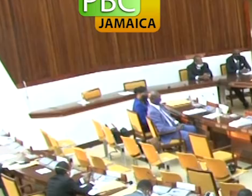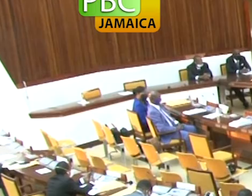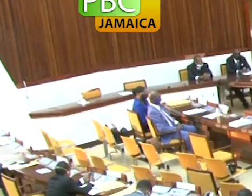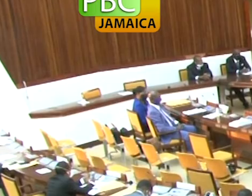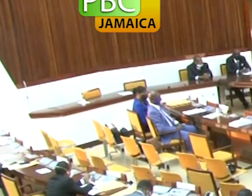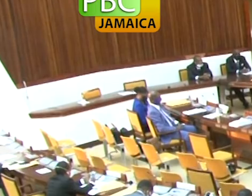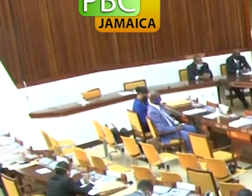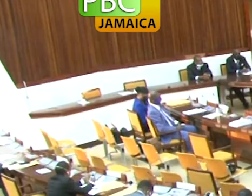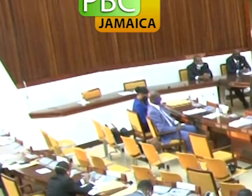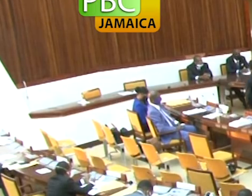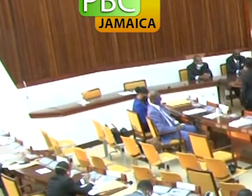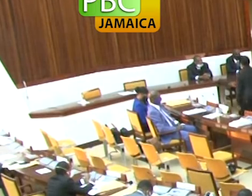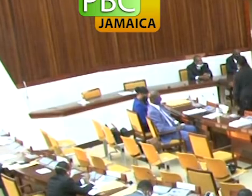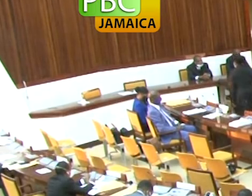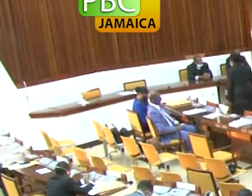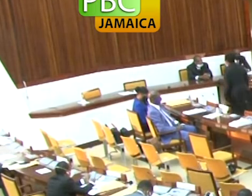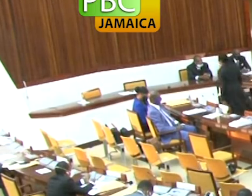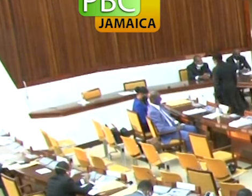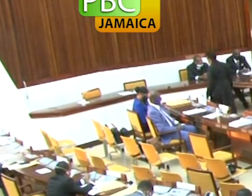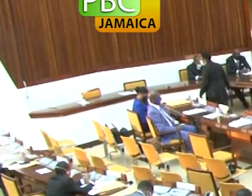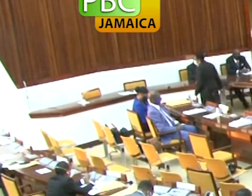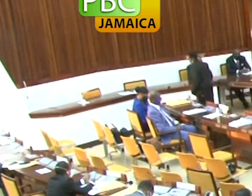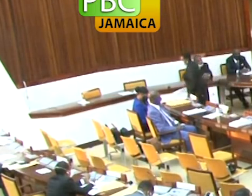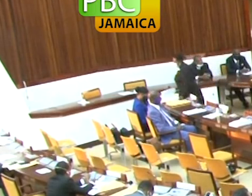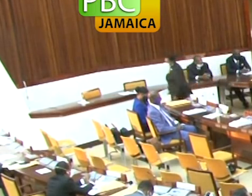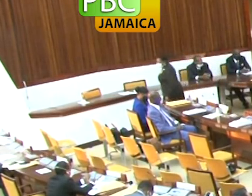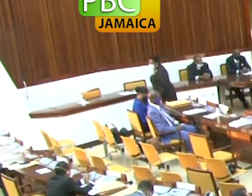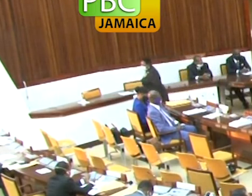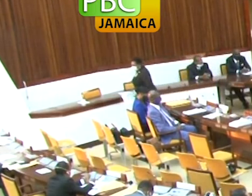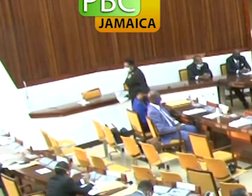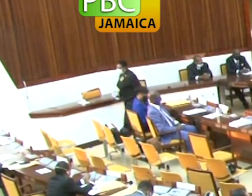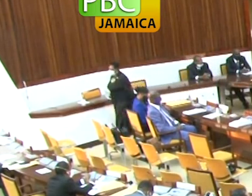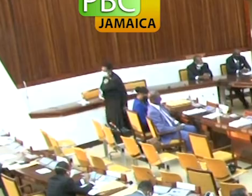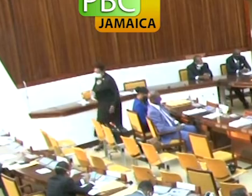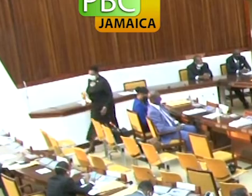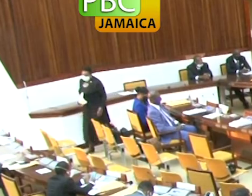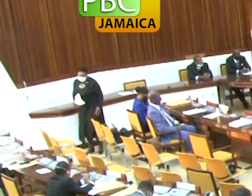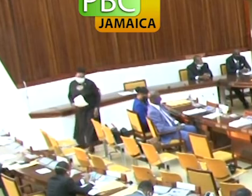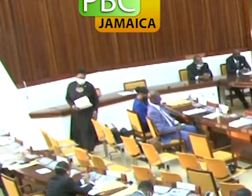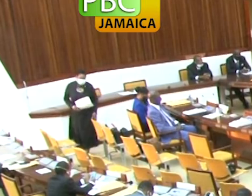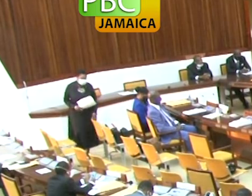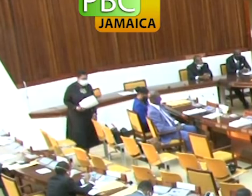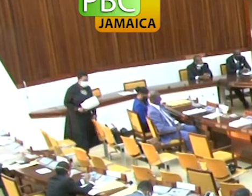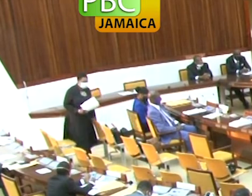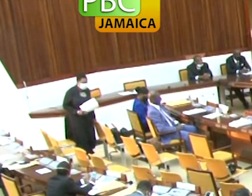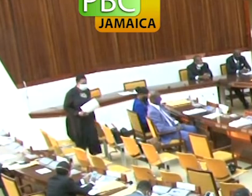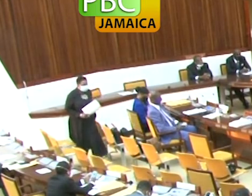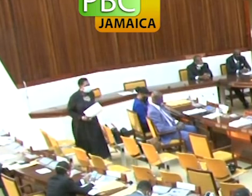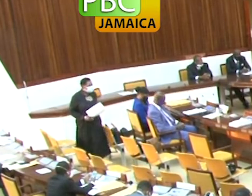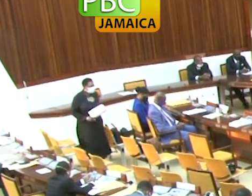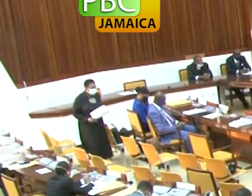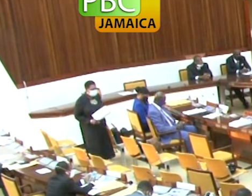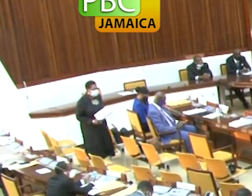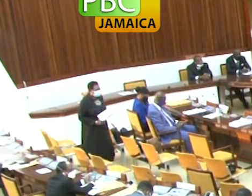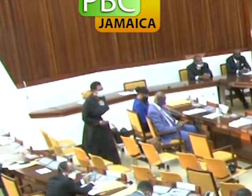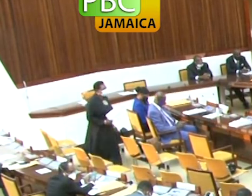when the Cabinet approved the draft for a new voluntary National Identification and Registration Policy.